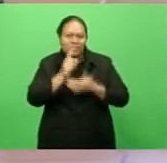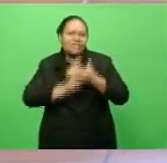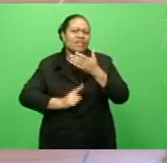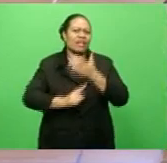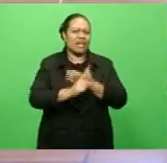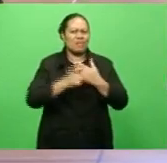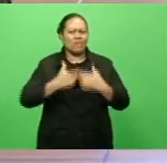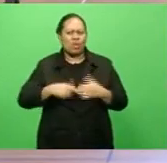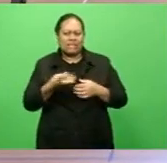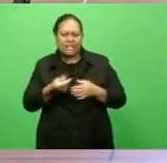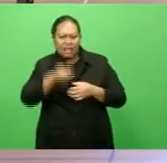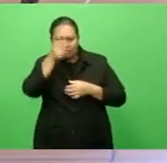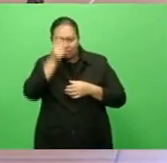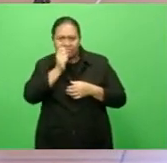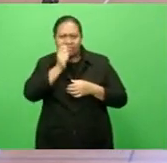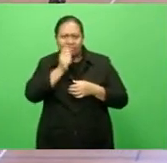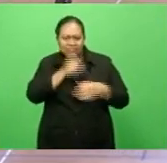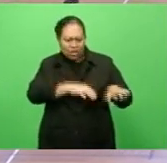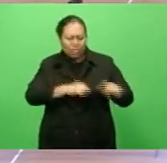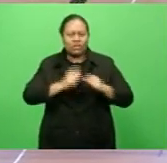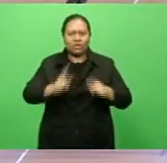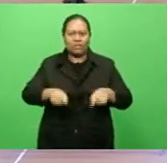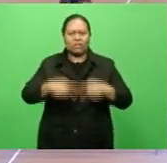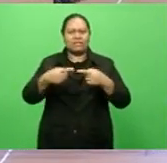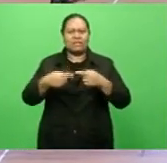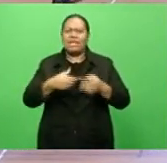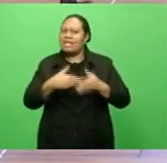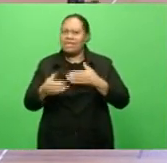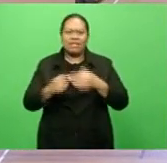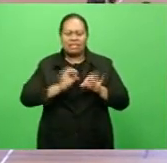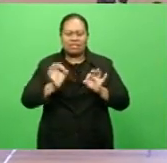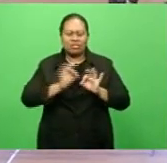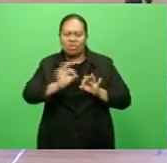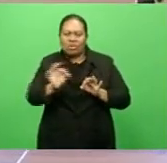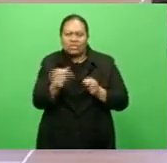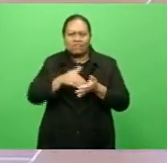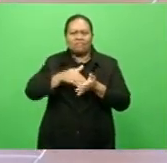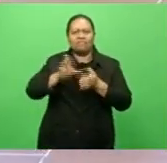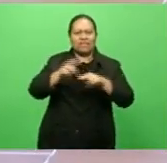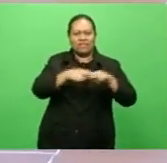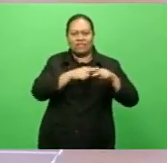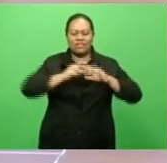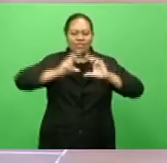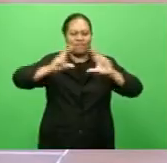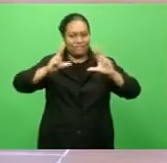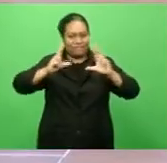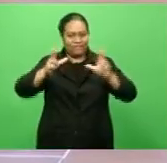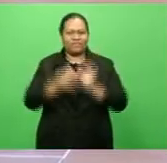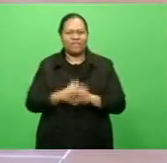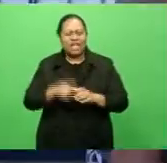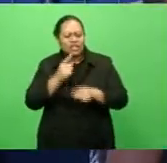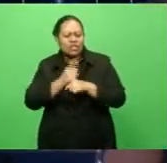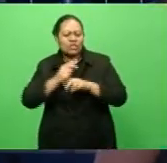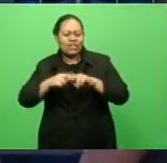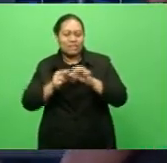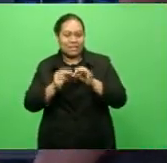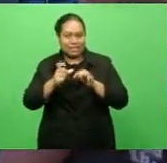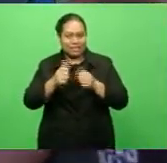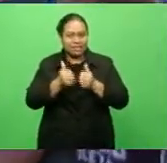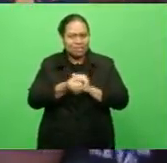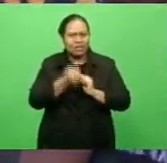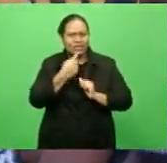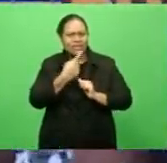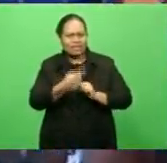seen hosting competitions despite not being sanctioned by Fiji Volleyball. Speaking to FBC Sports, Ngukisuva says